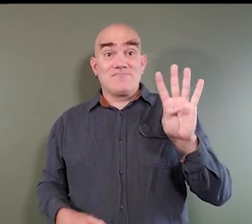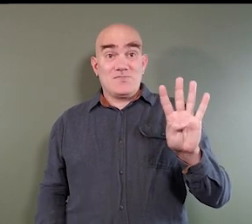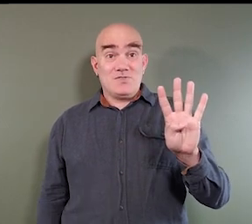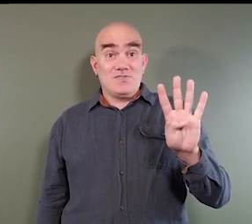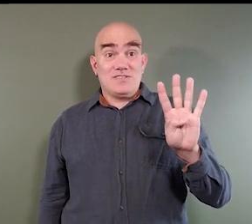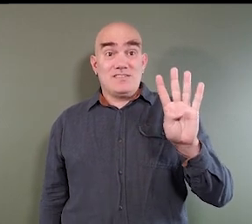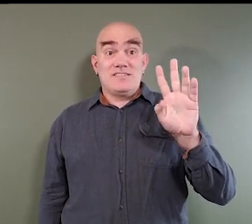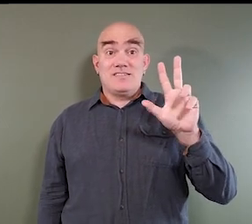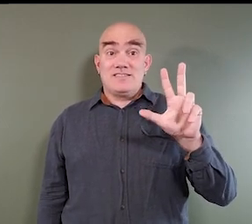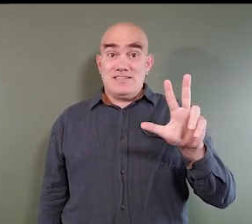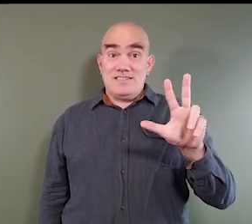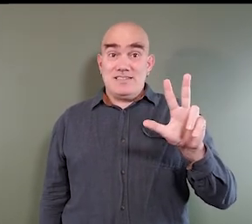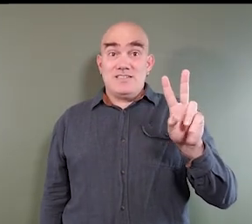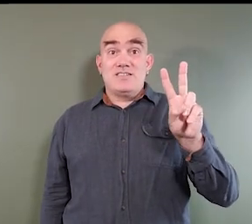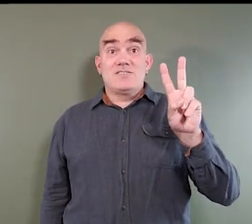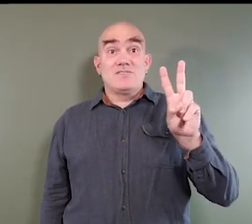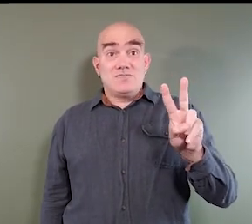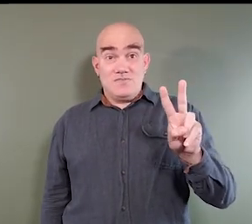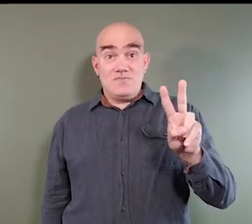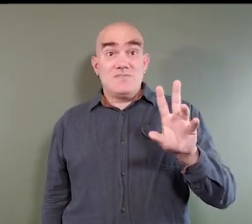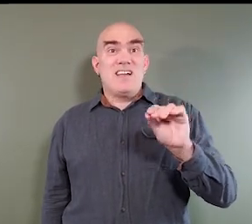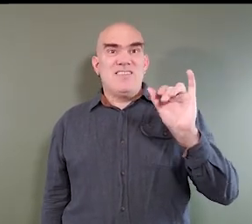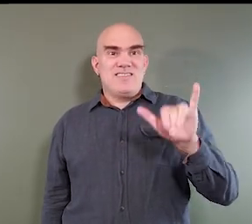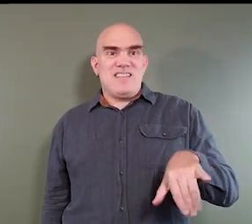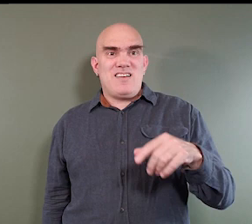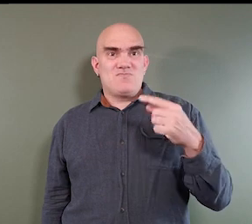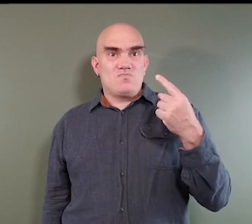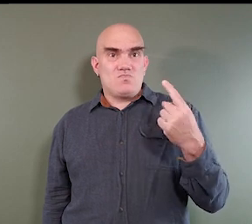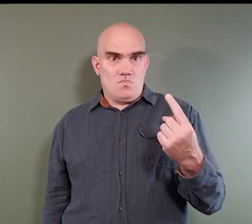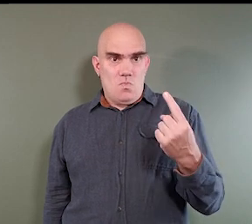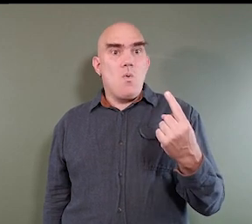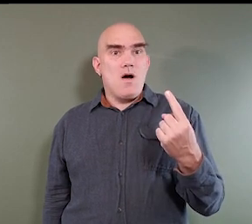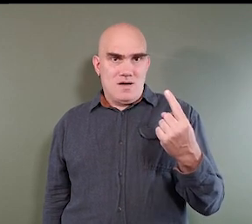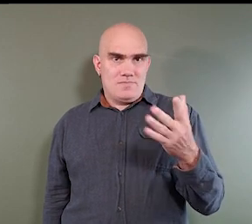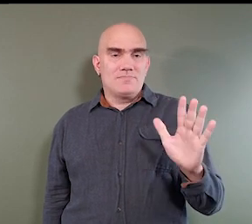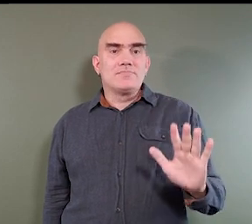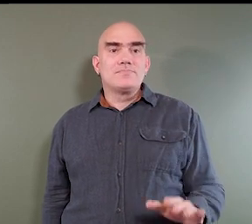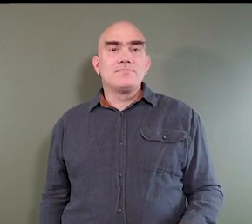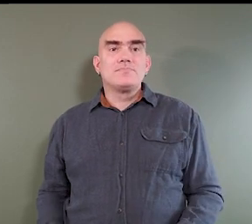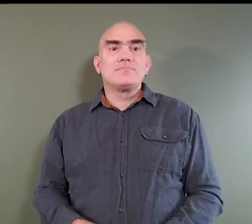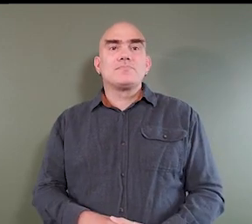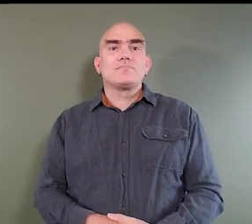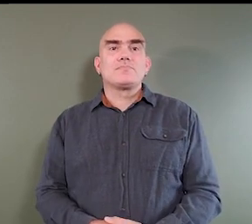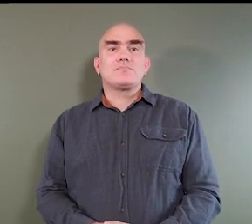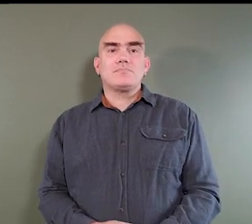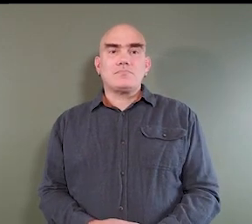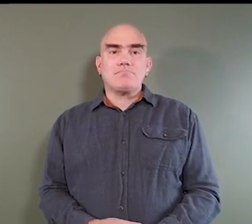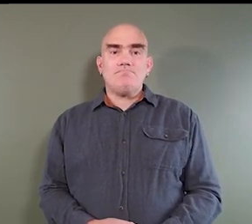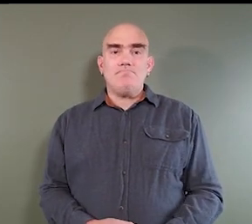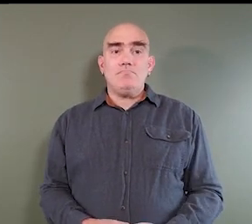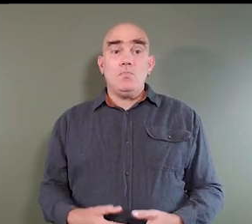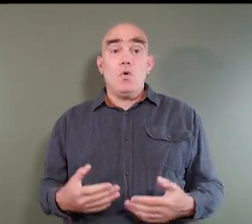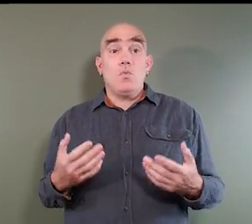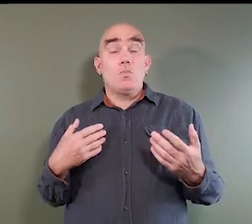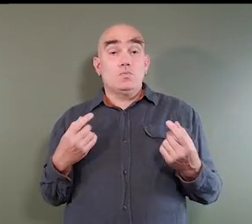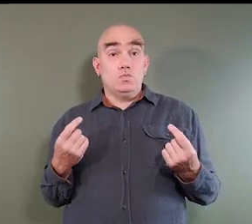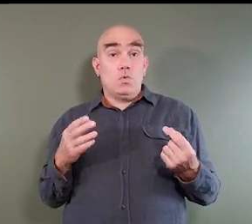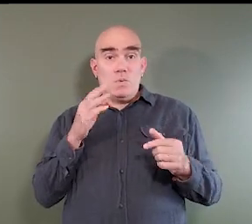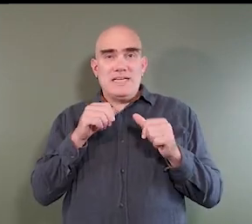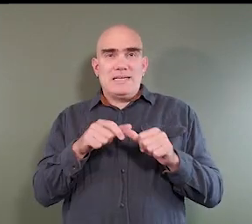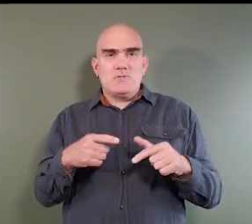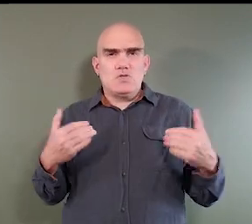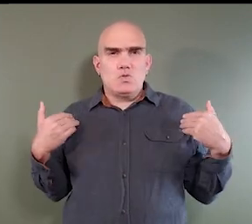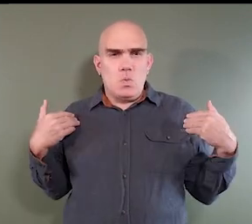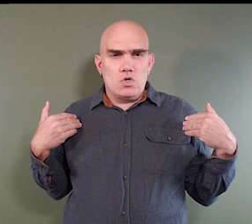6, 5, 4, 3, 2, and 1. What we're gonna do is